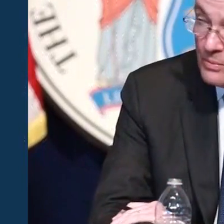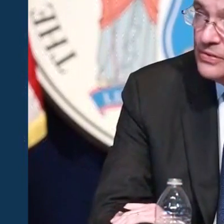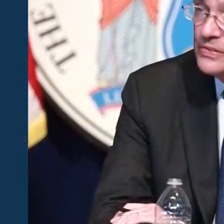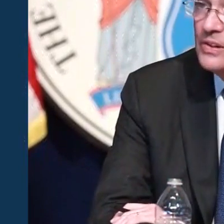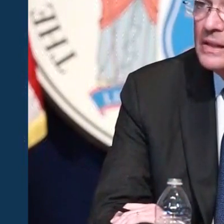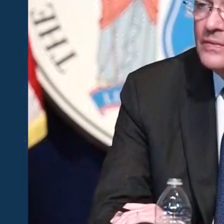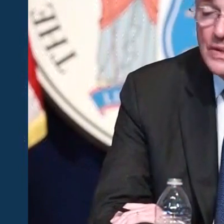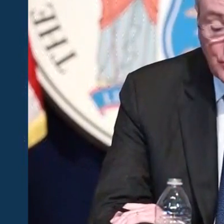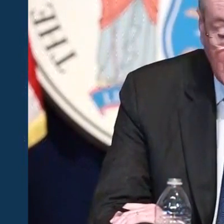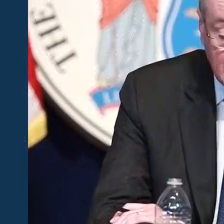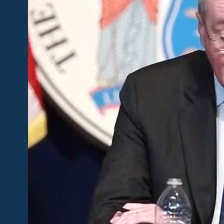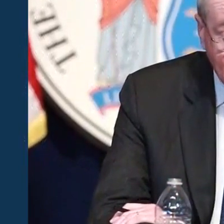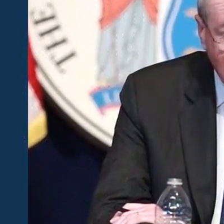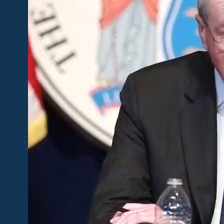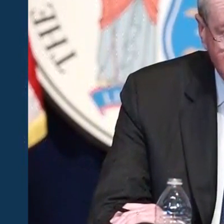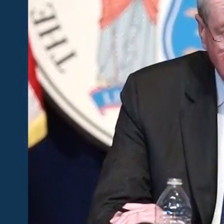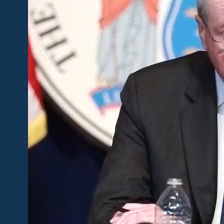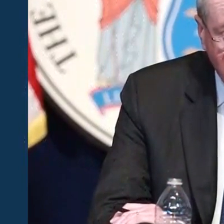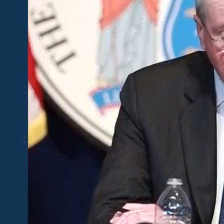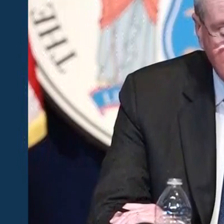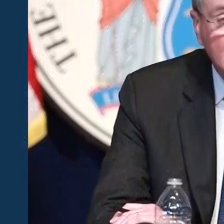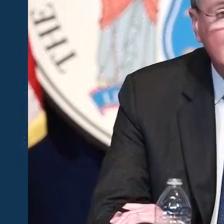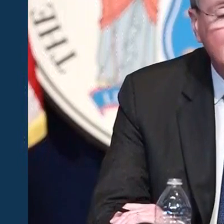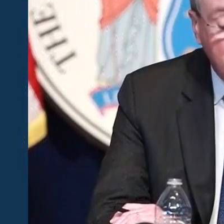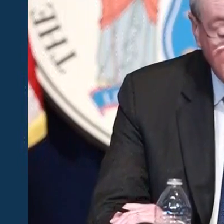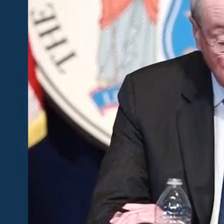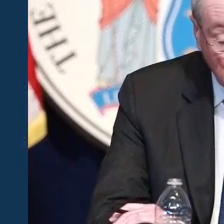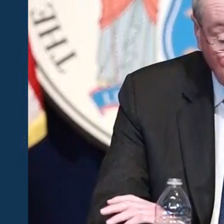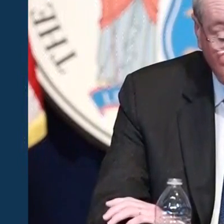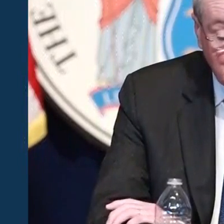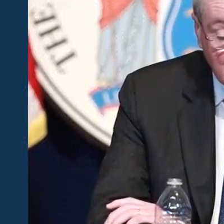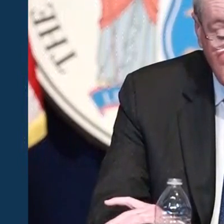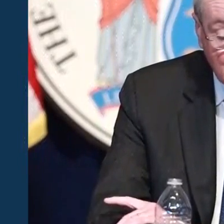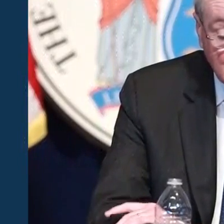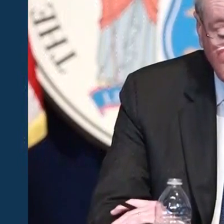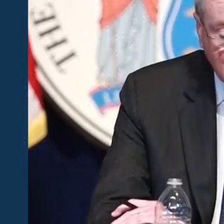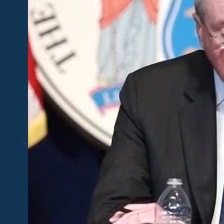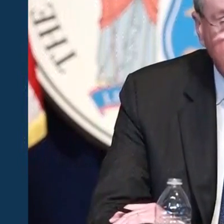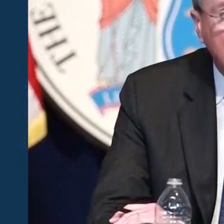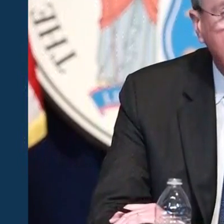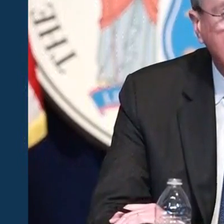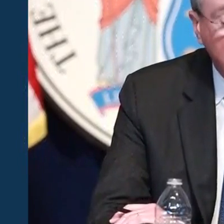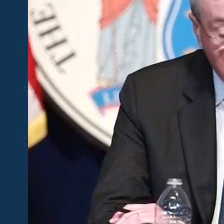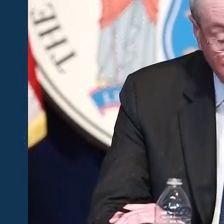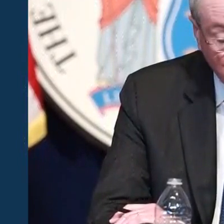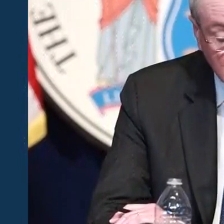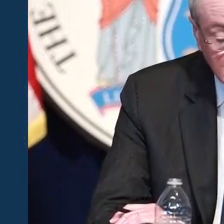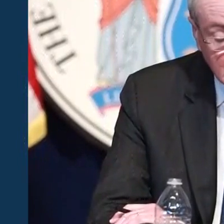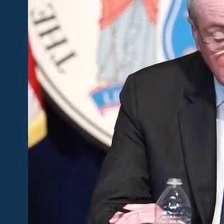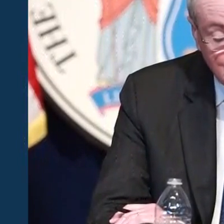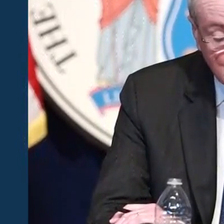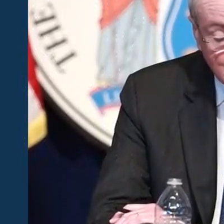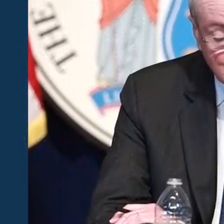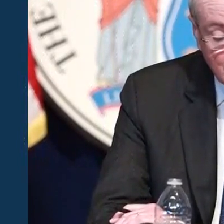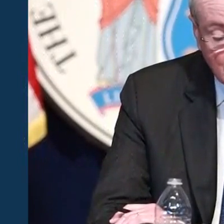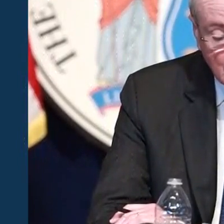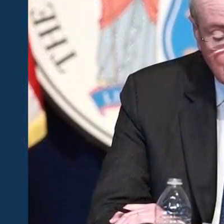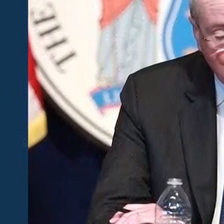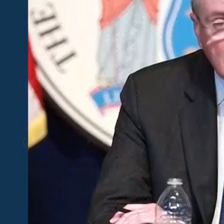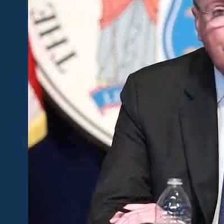and foremost as a loving son, husband, and father, but he will also be remembered as an exemplary police officer who served